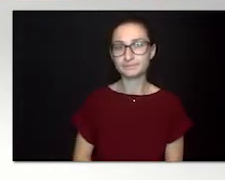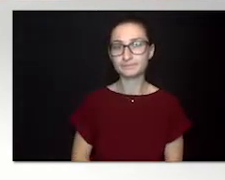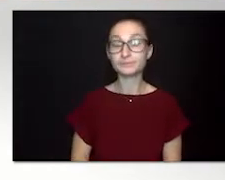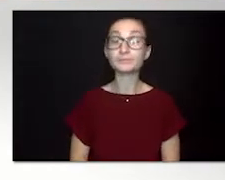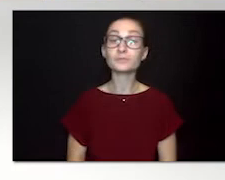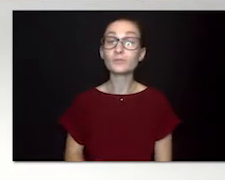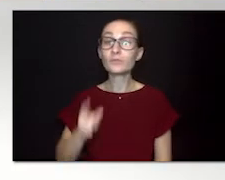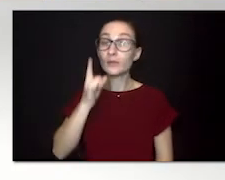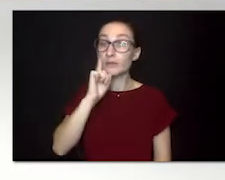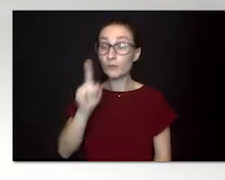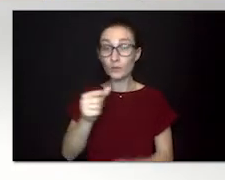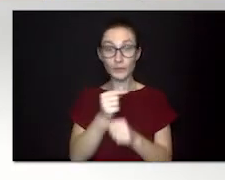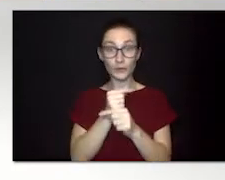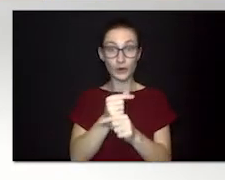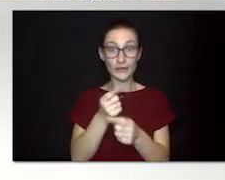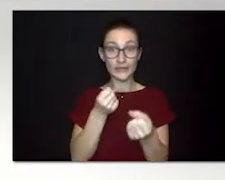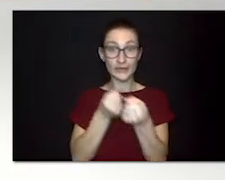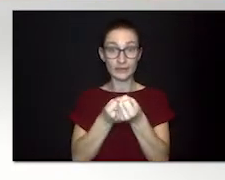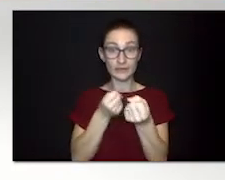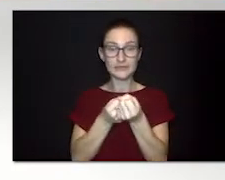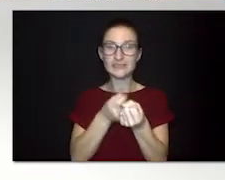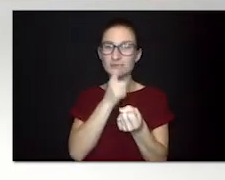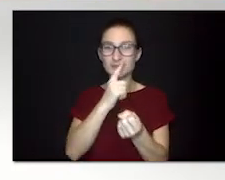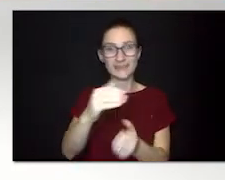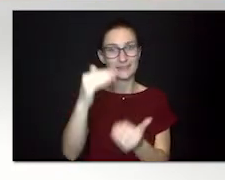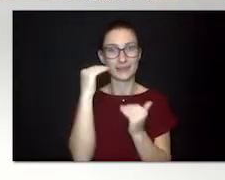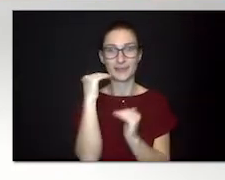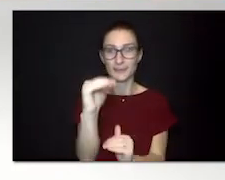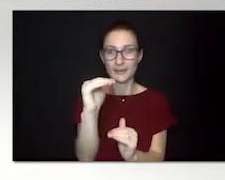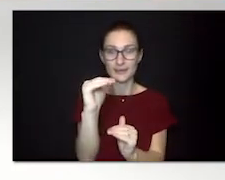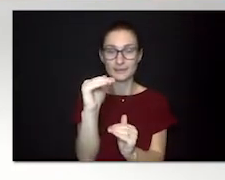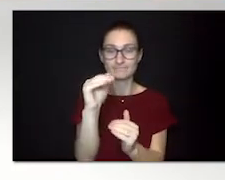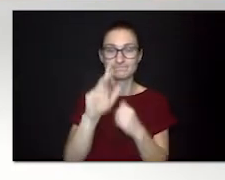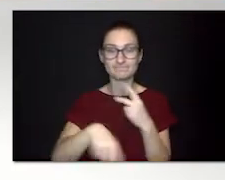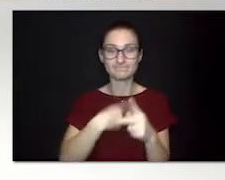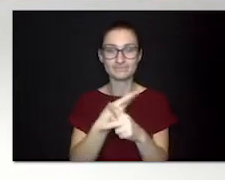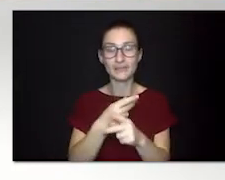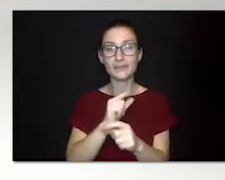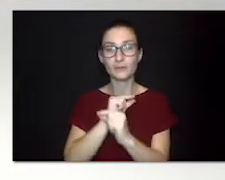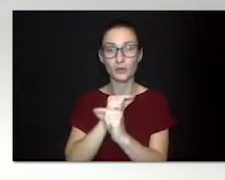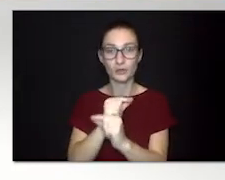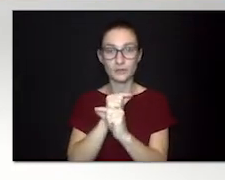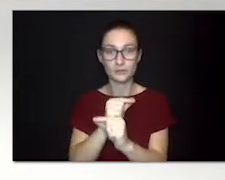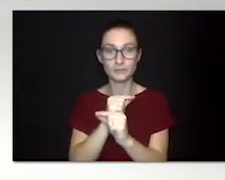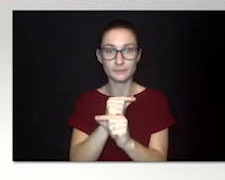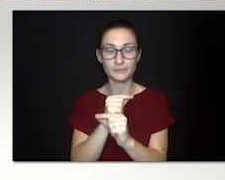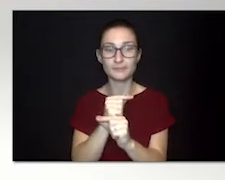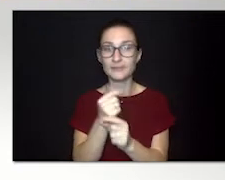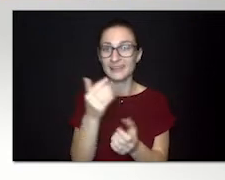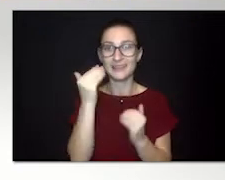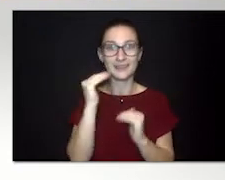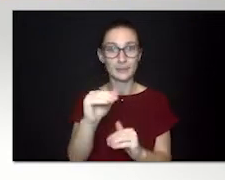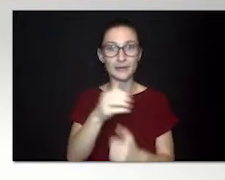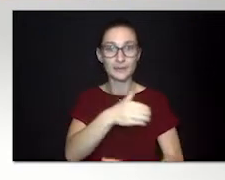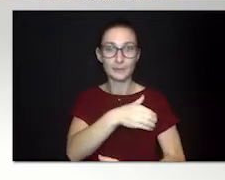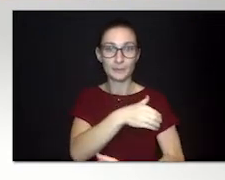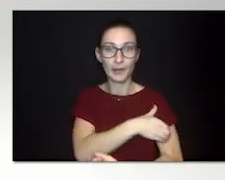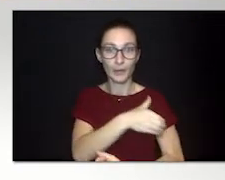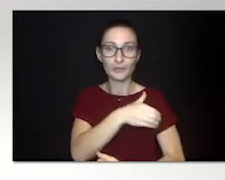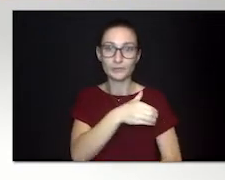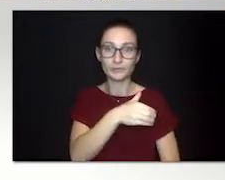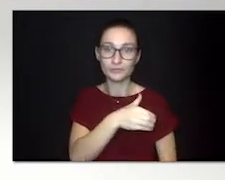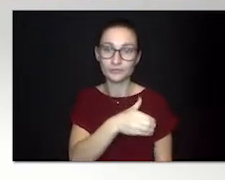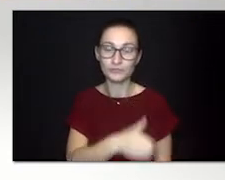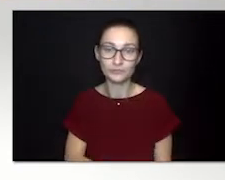So in terms of guardian advocacy is actually a very limited type of guardianship. There are only certain powers that the court will